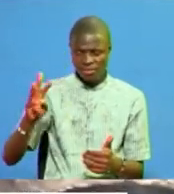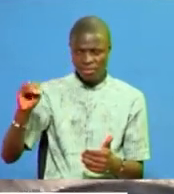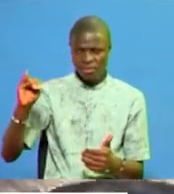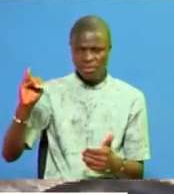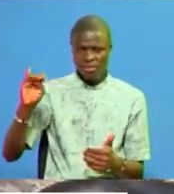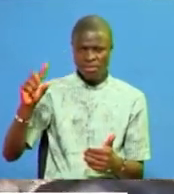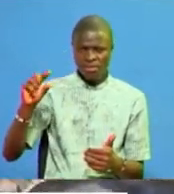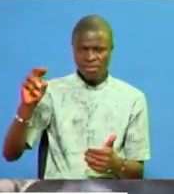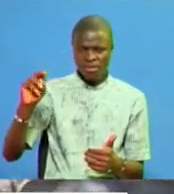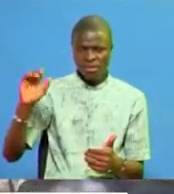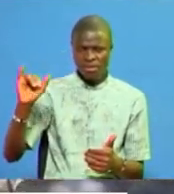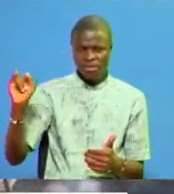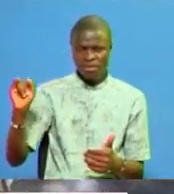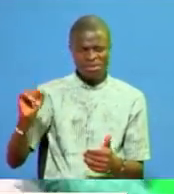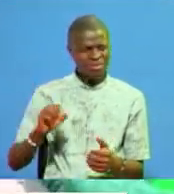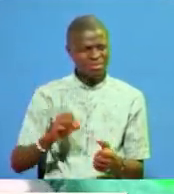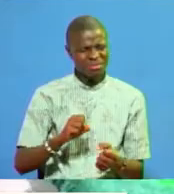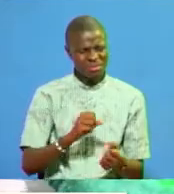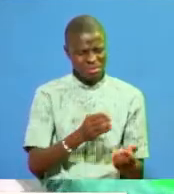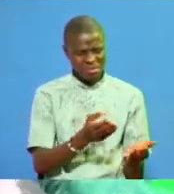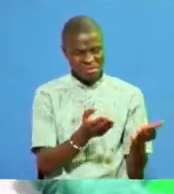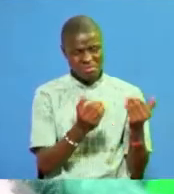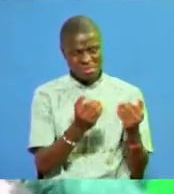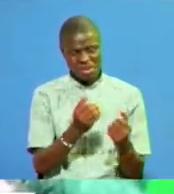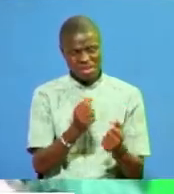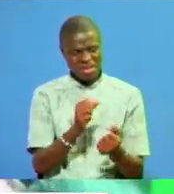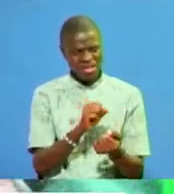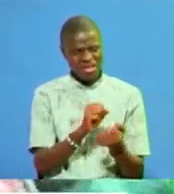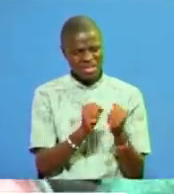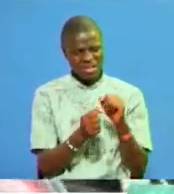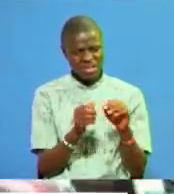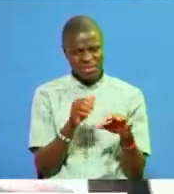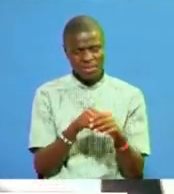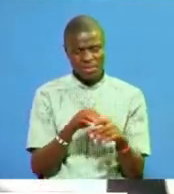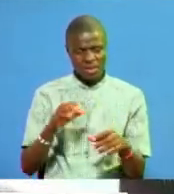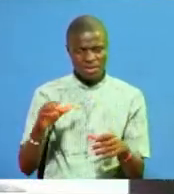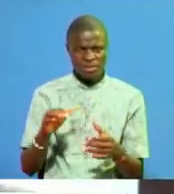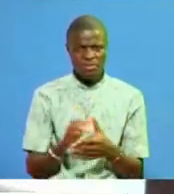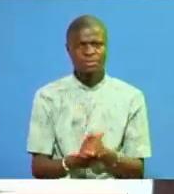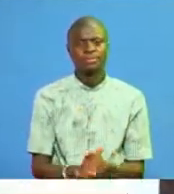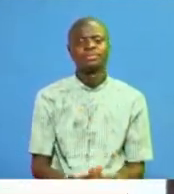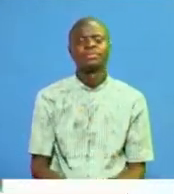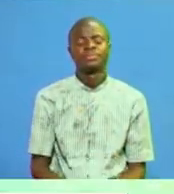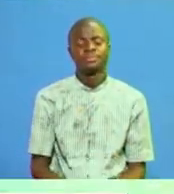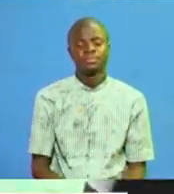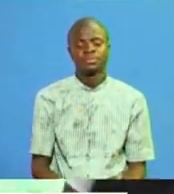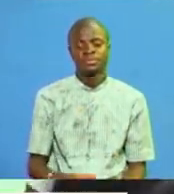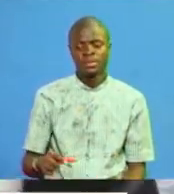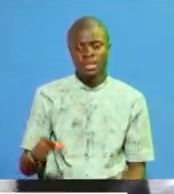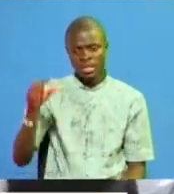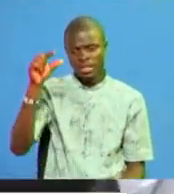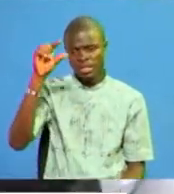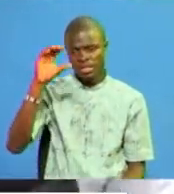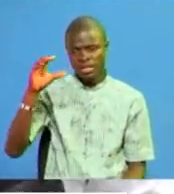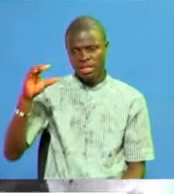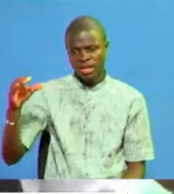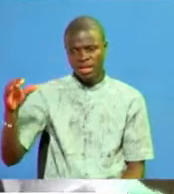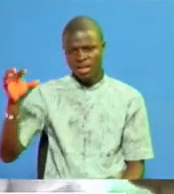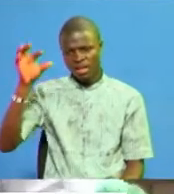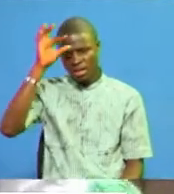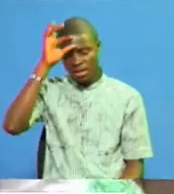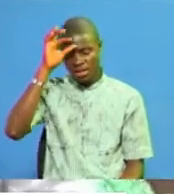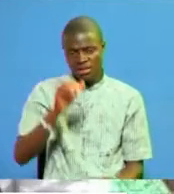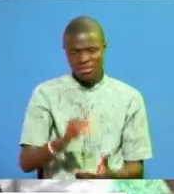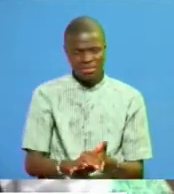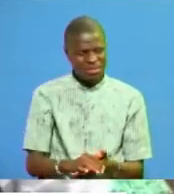bid to restore sanity in the county by organizing the county management. The county government had promised to establish